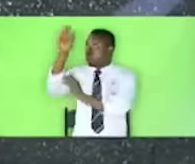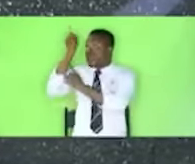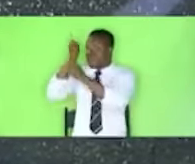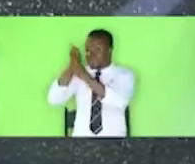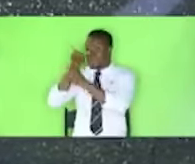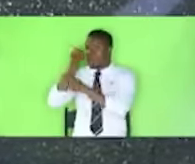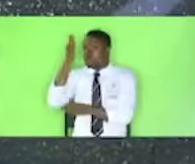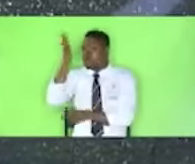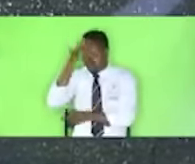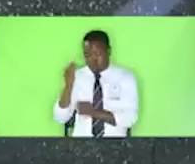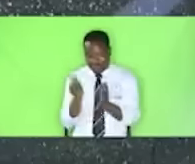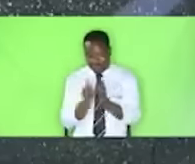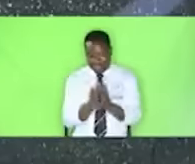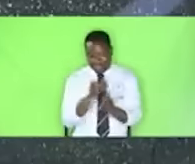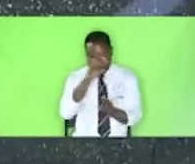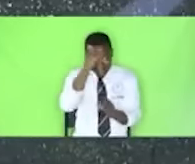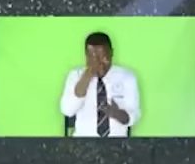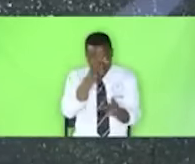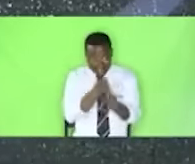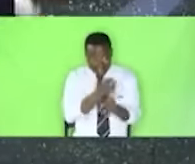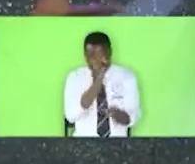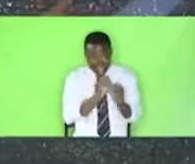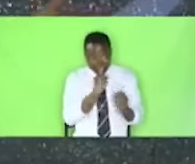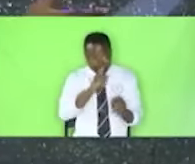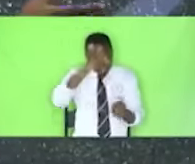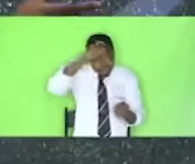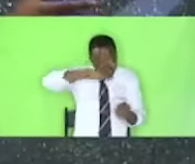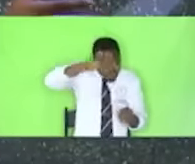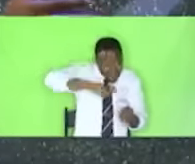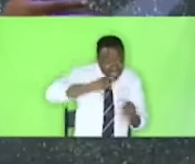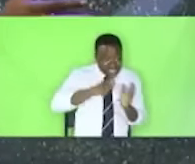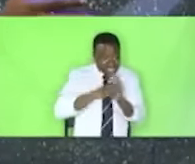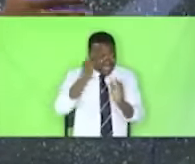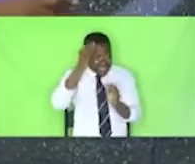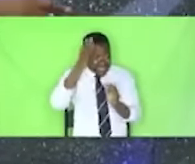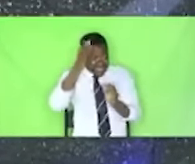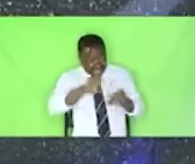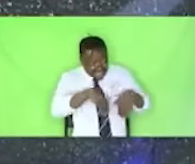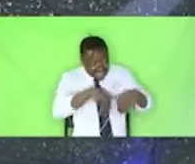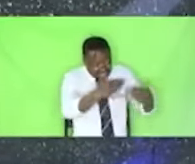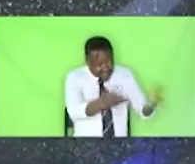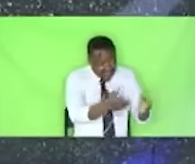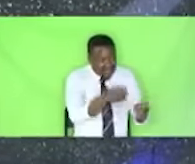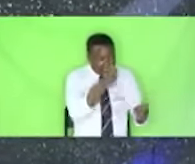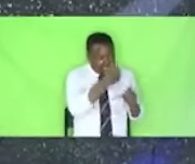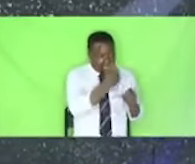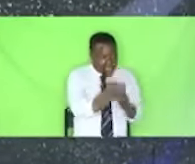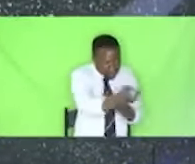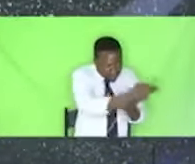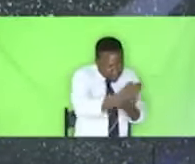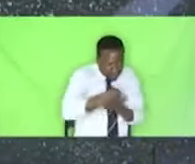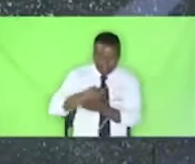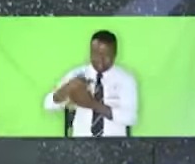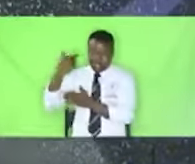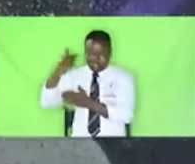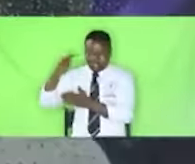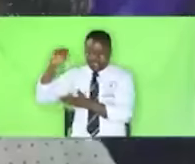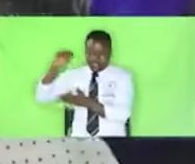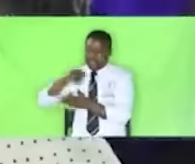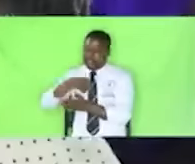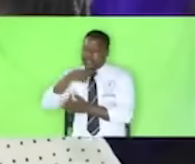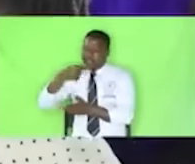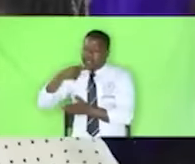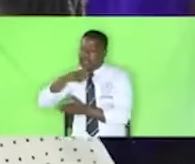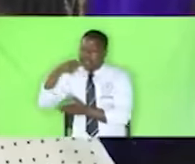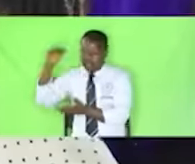that man, with the wisdom and knowledge that he has granted him, can come back to the Garden of Eden.